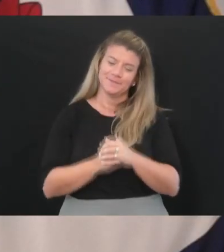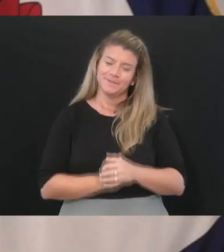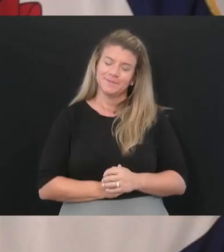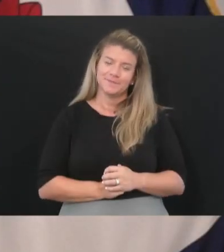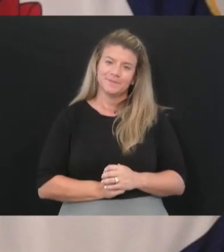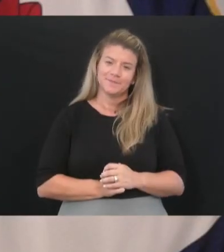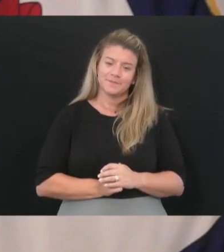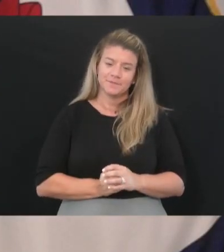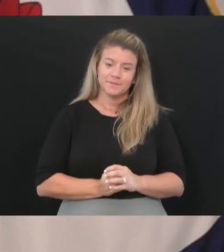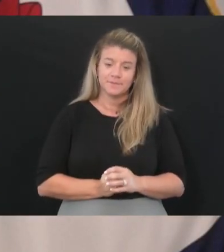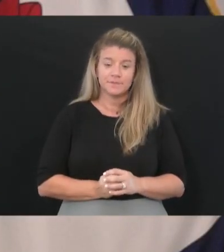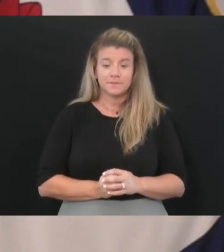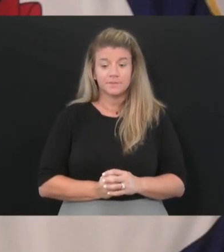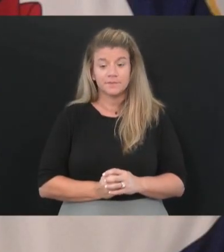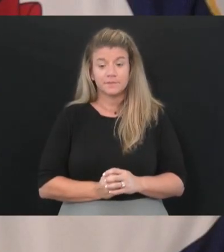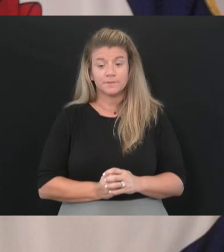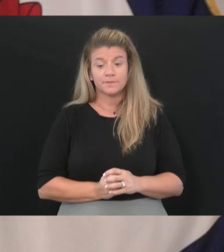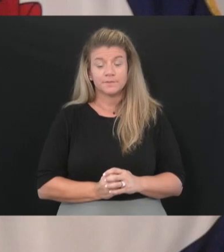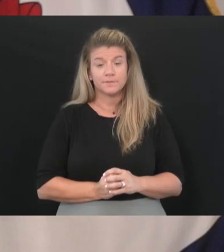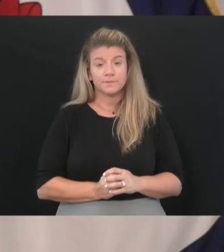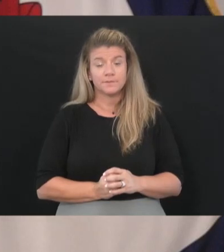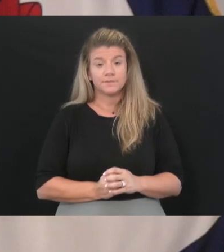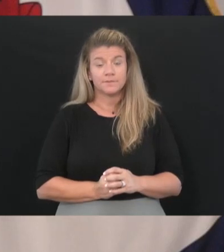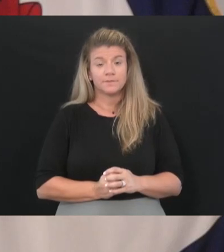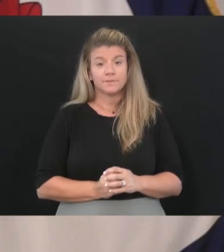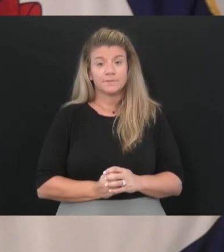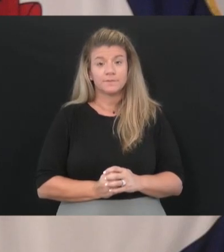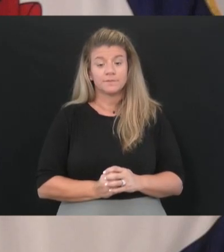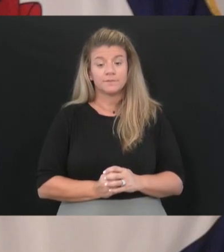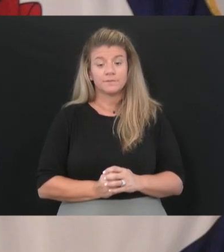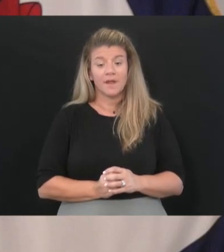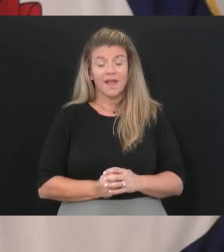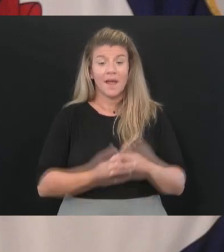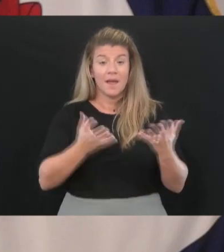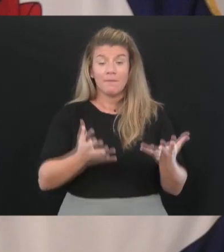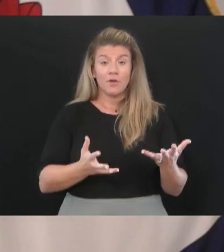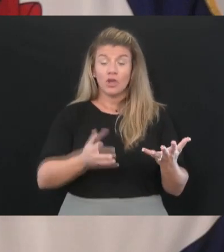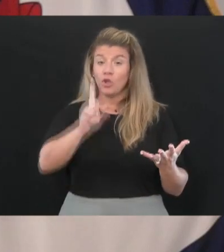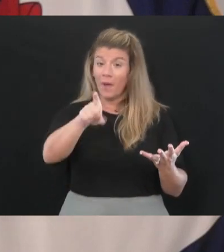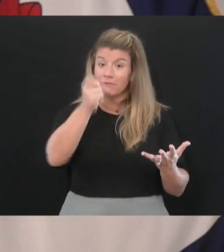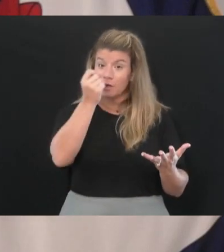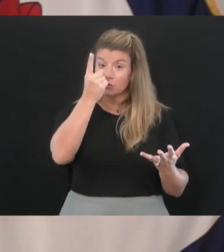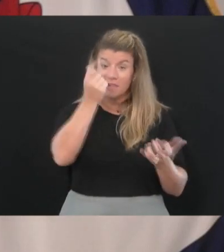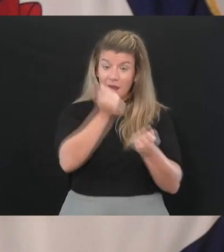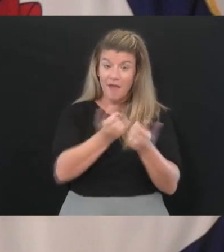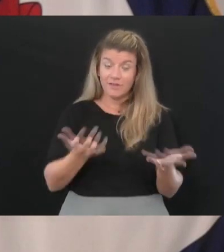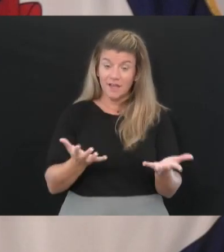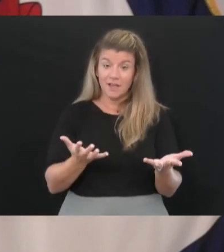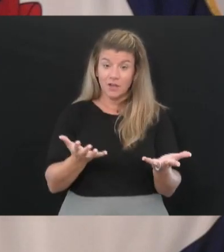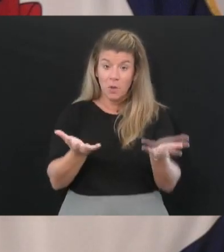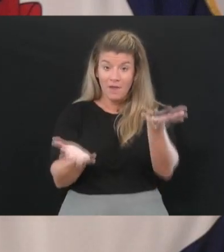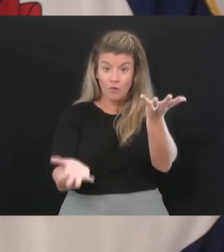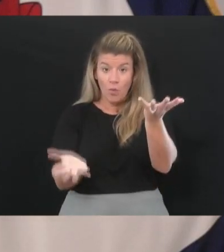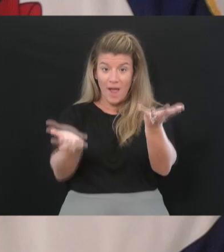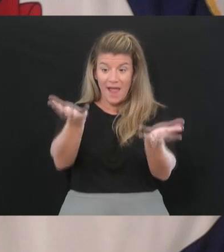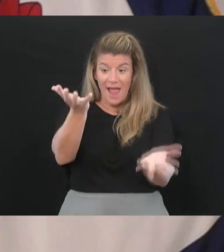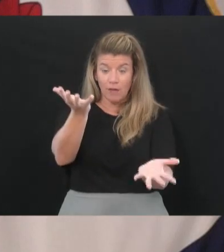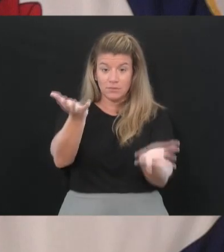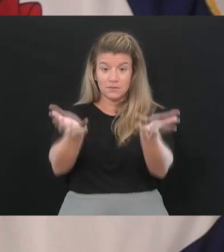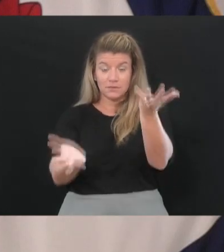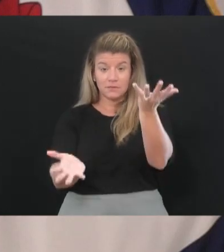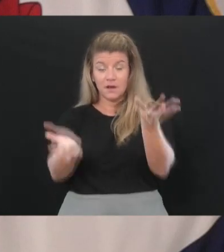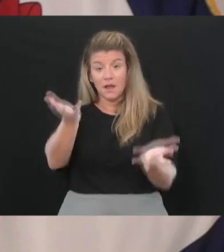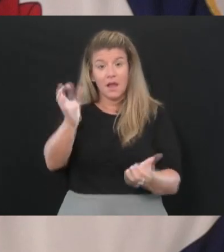We've got to weigh this out too, Paul. we've got to weigh out the